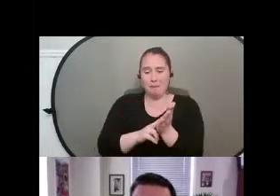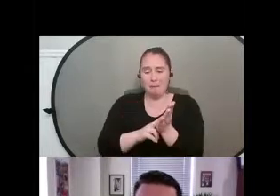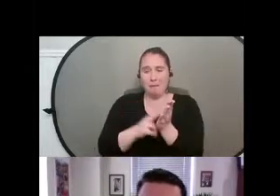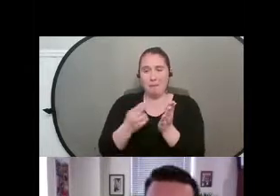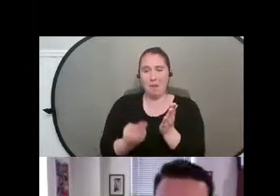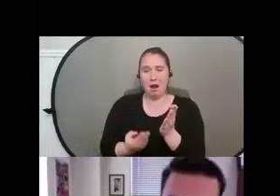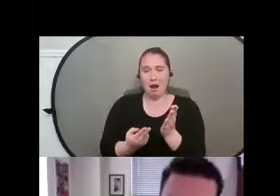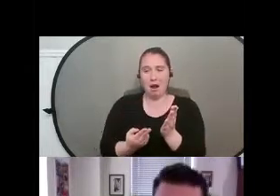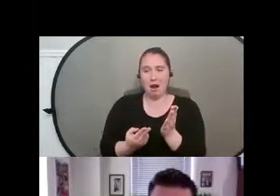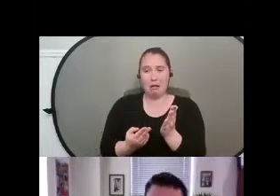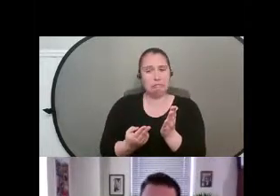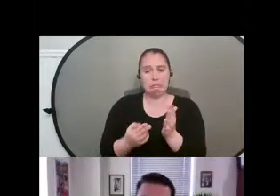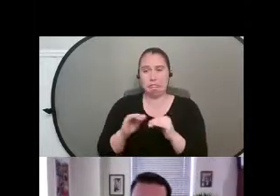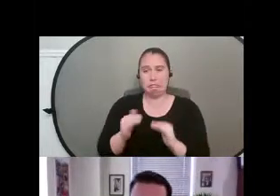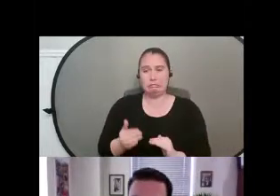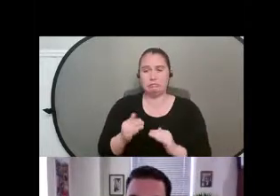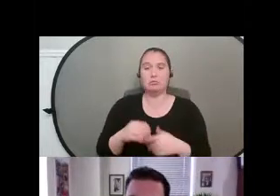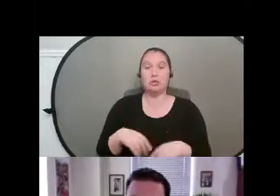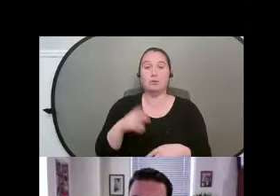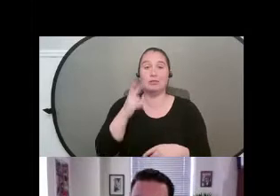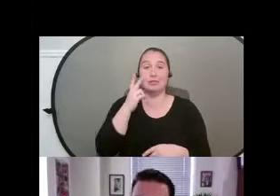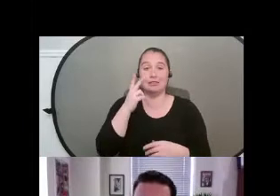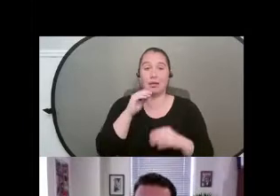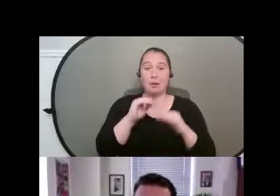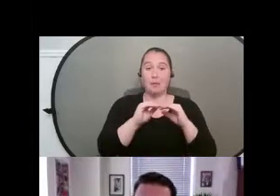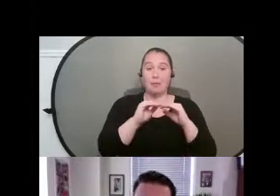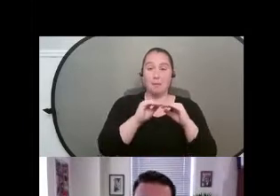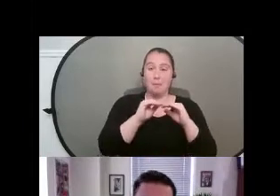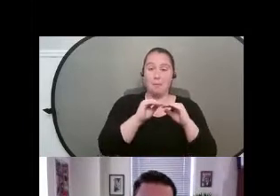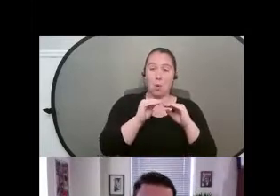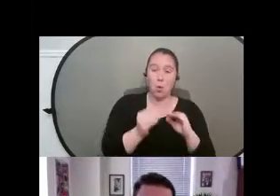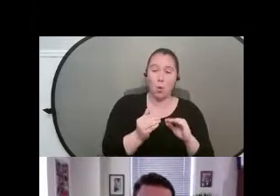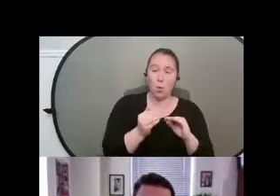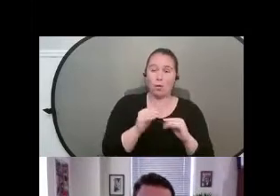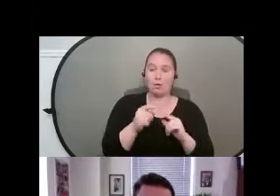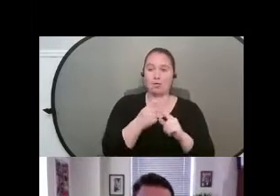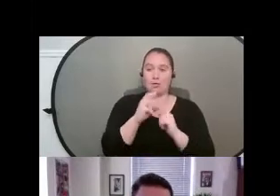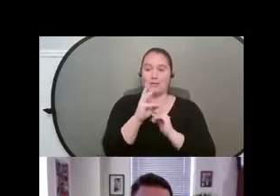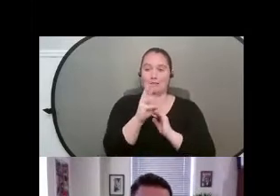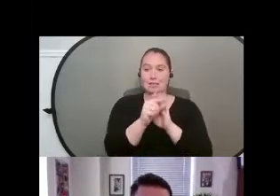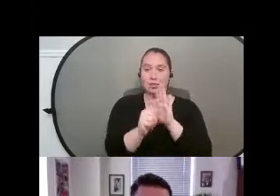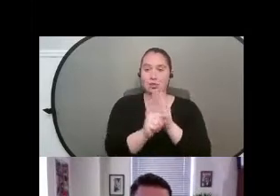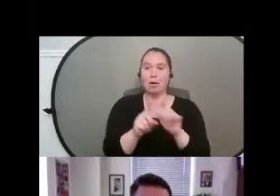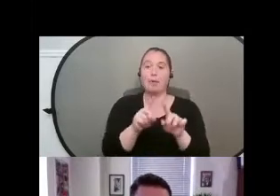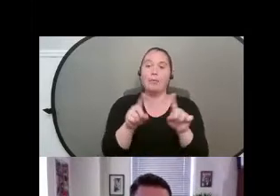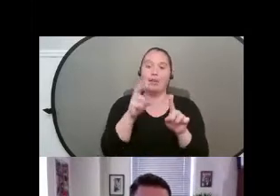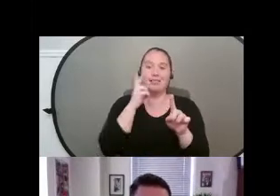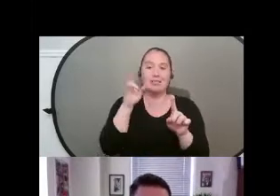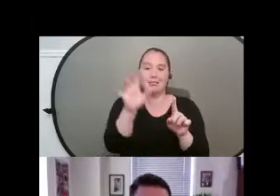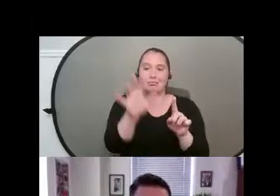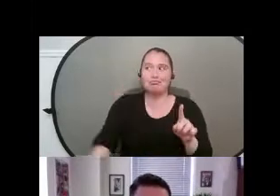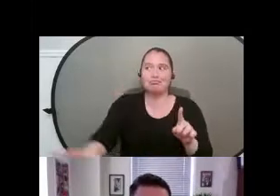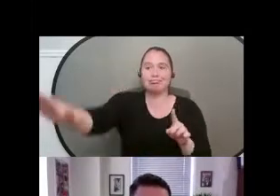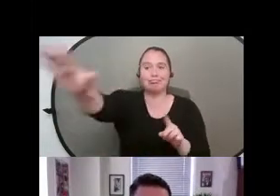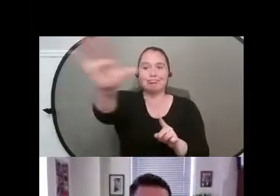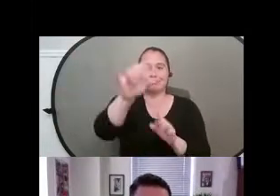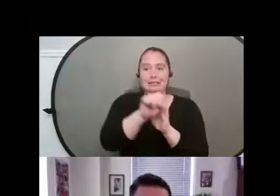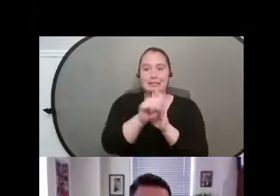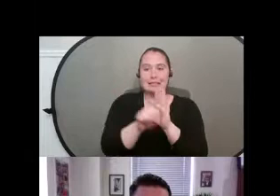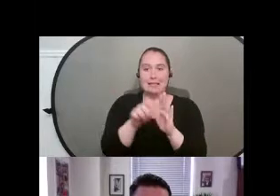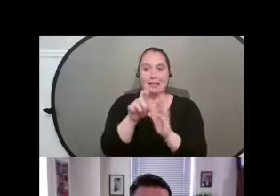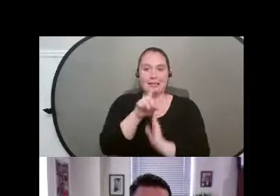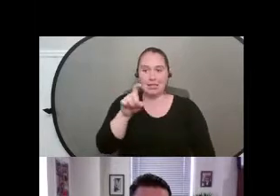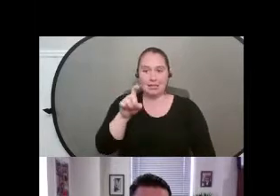pretty significant decline in 6th grade, but this was seen all across the state of Texas. This was not